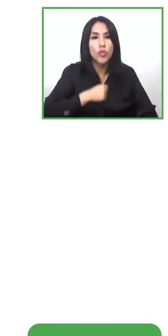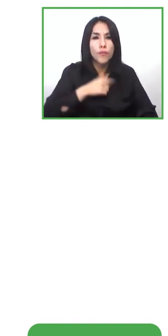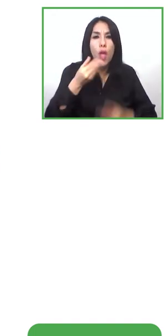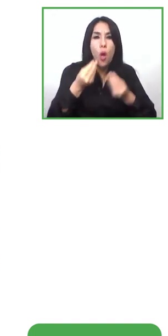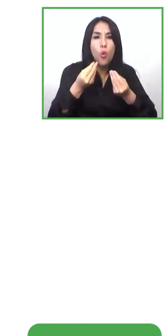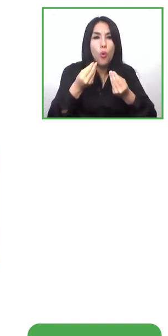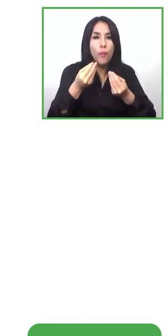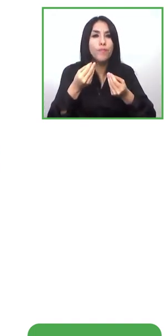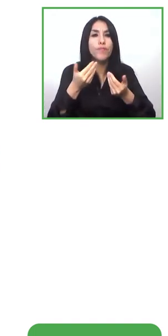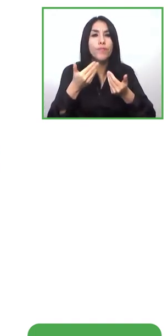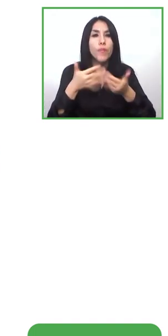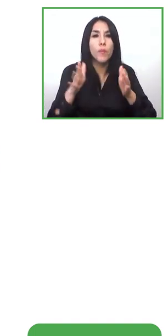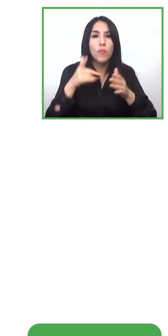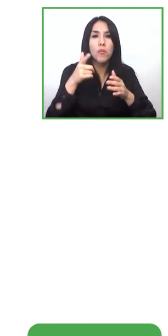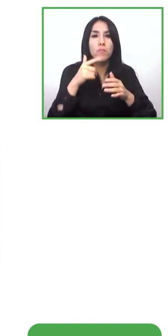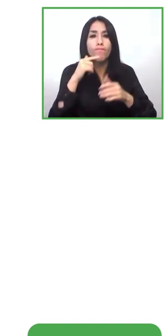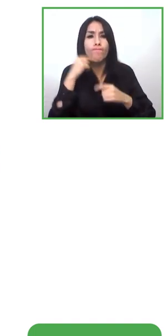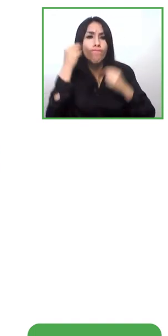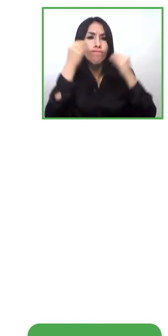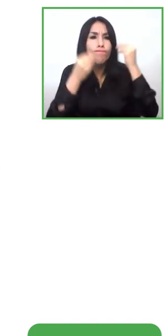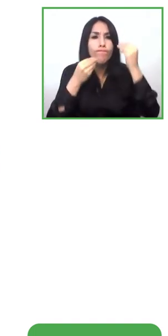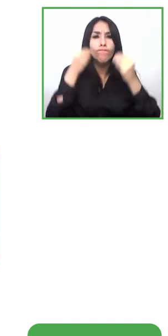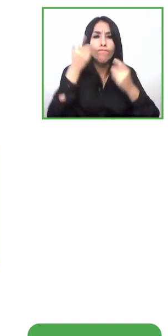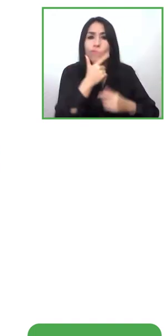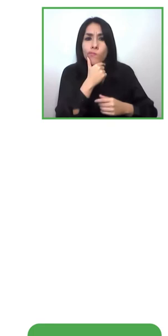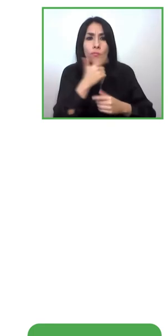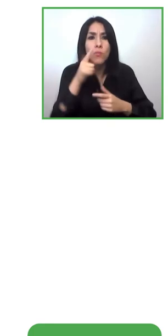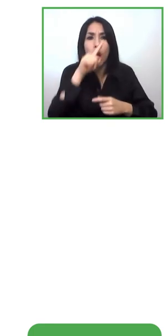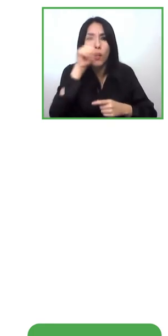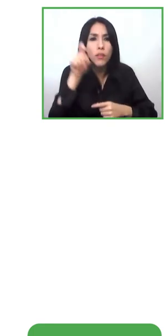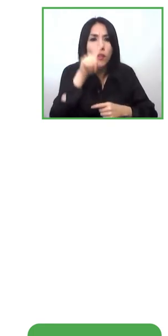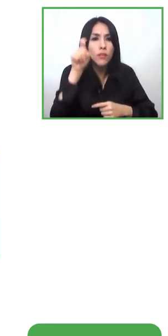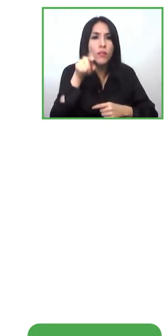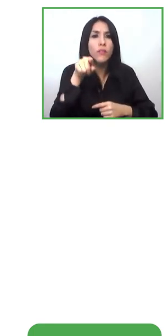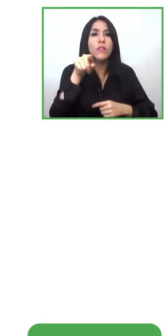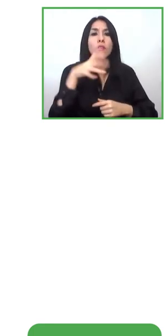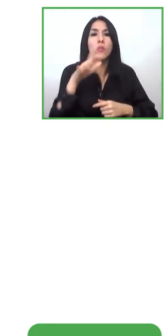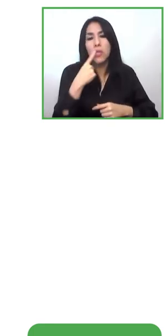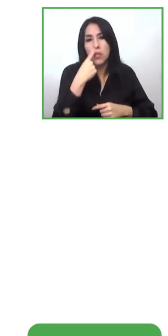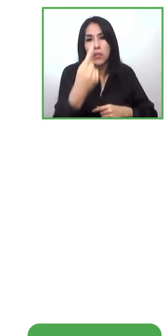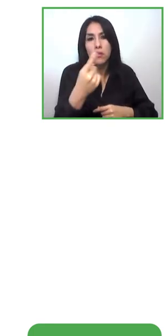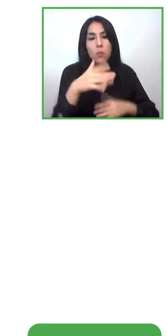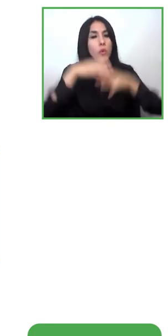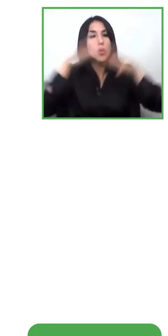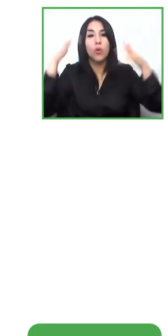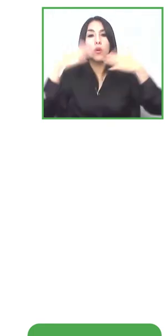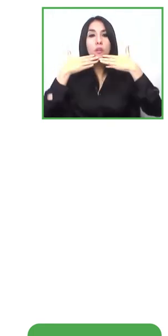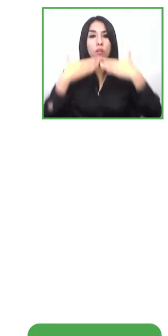available, ready to solve any question you may have. Thank you.